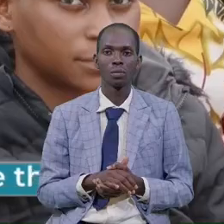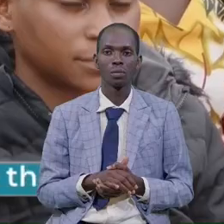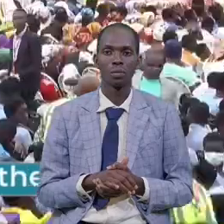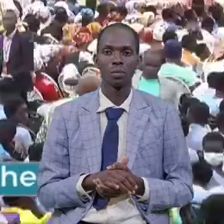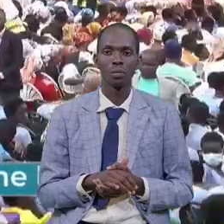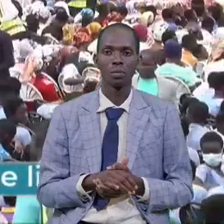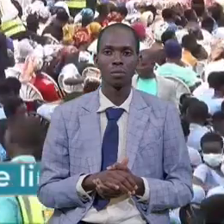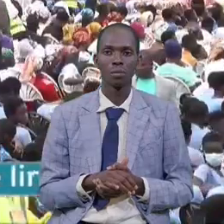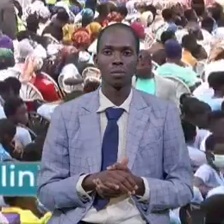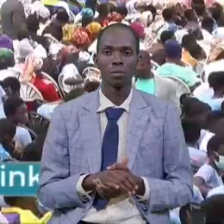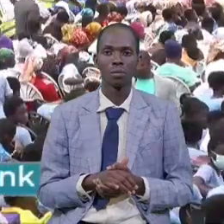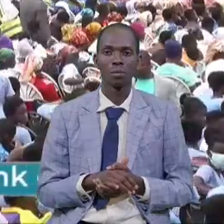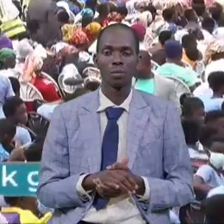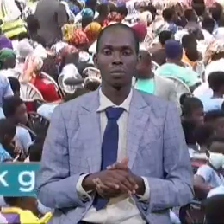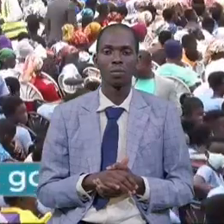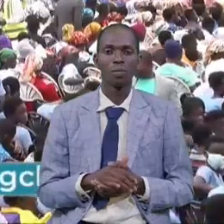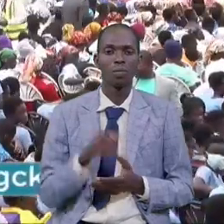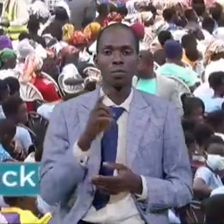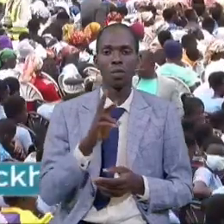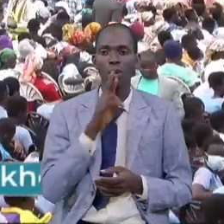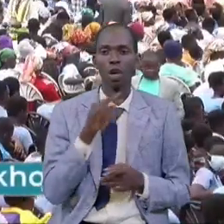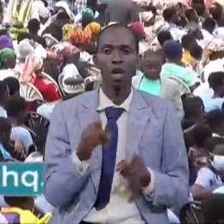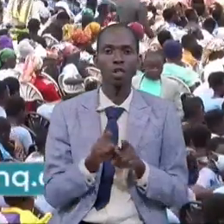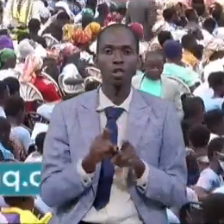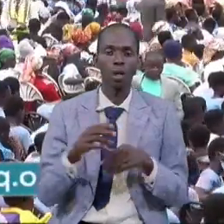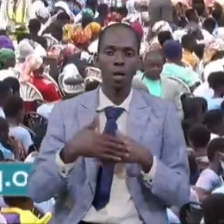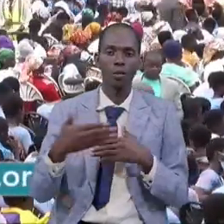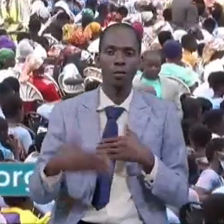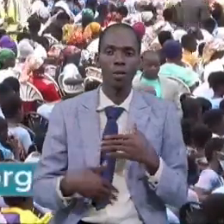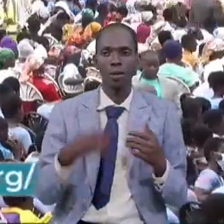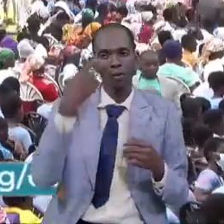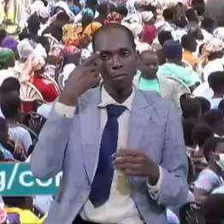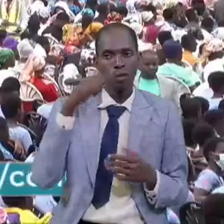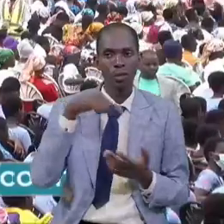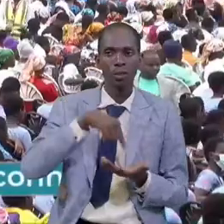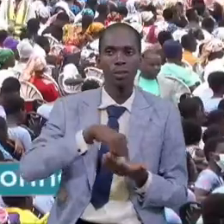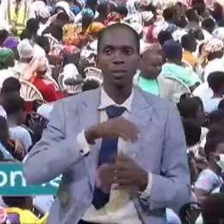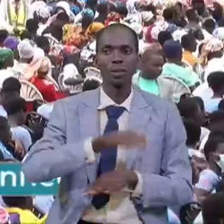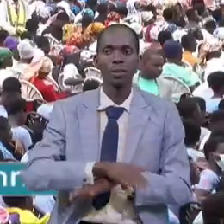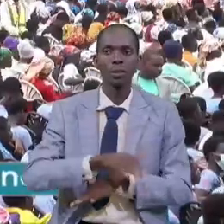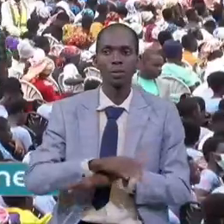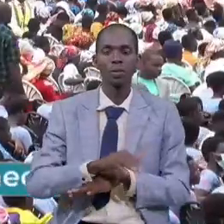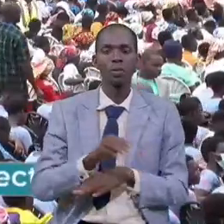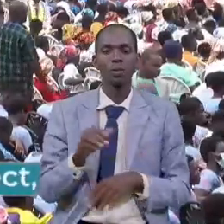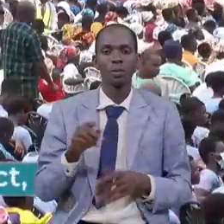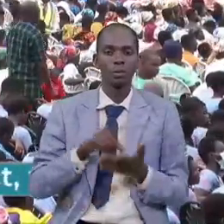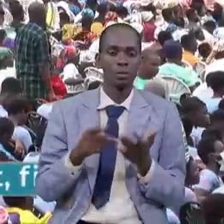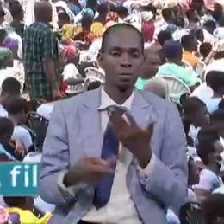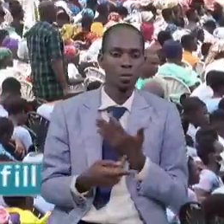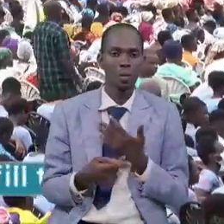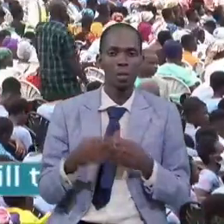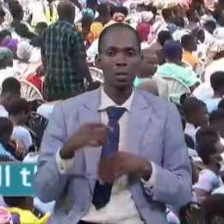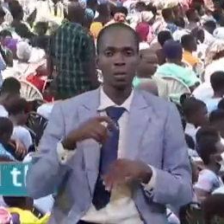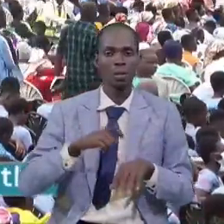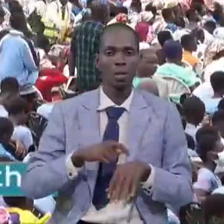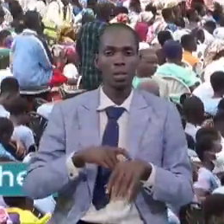You are also invited for this evening's crusade. Vous êtes aussi invité à la croisade de ce soir at the Alpha